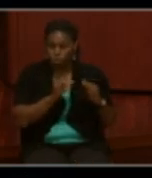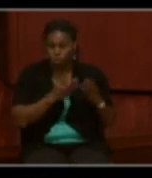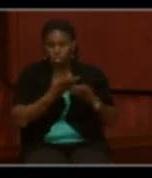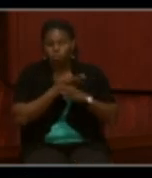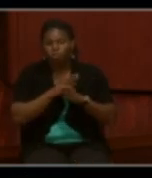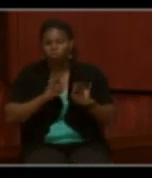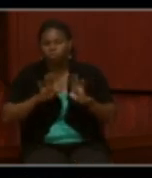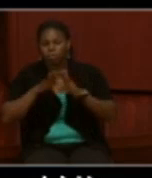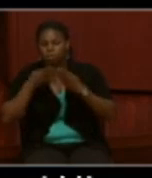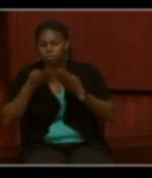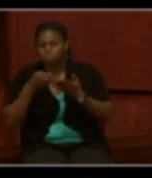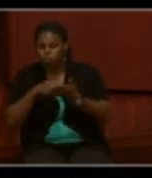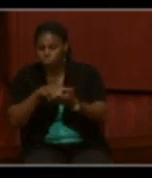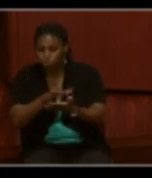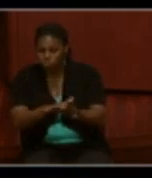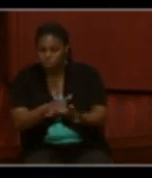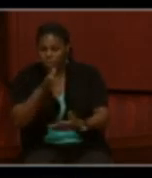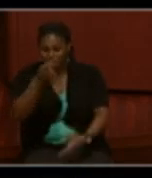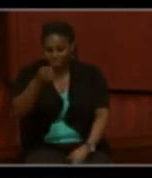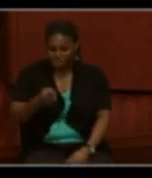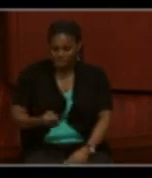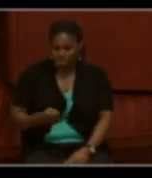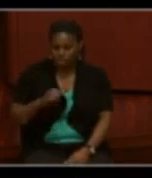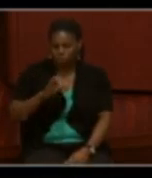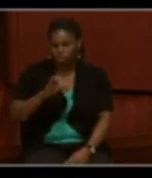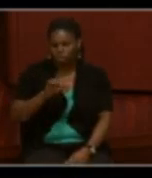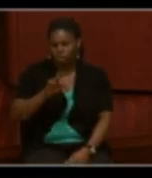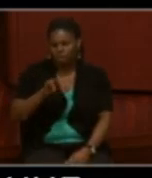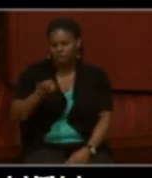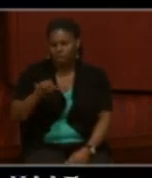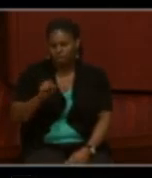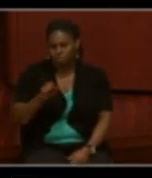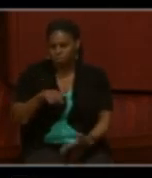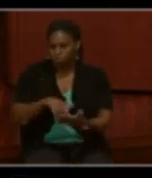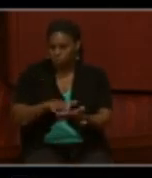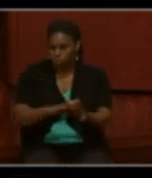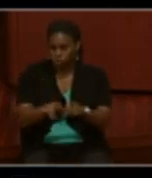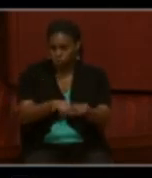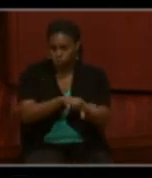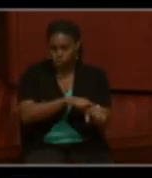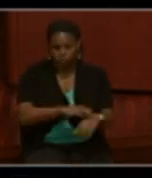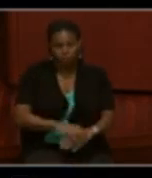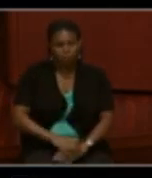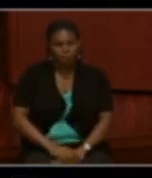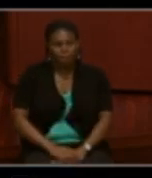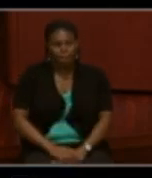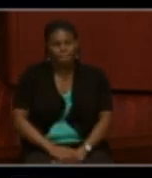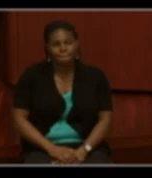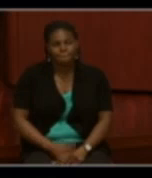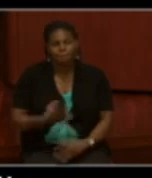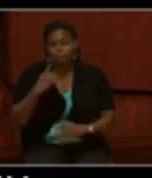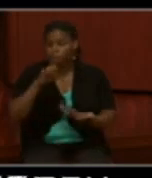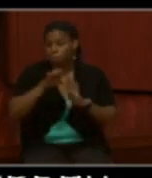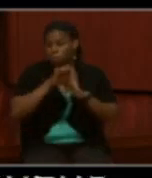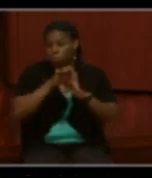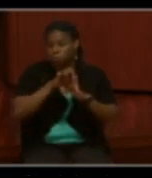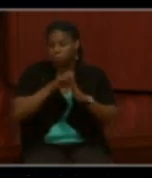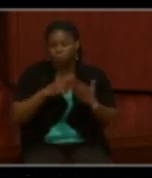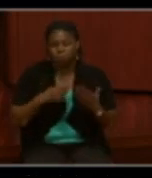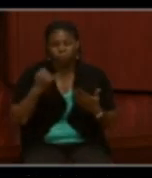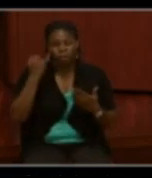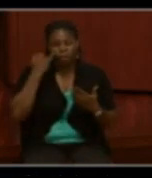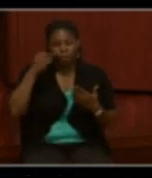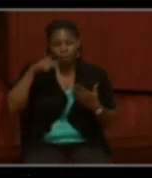Records, Southern Claims Records. Okay? So, for instance, if you're a descendant of